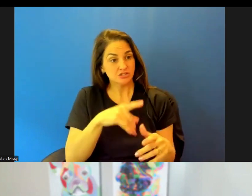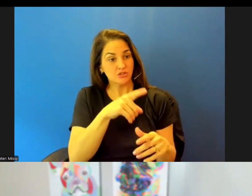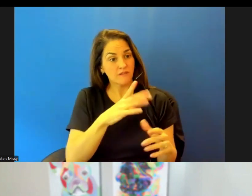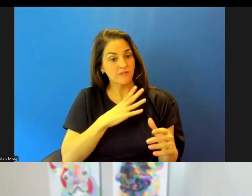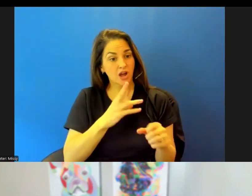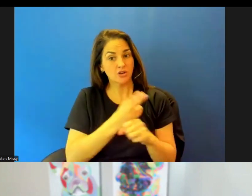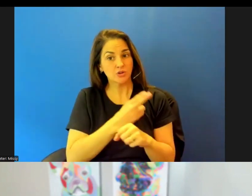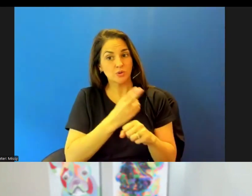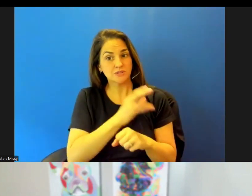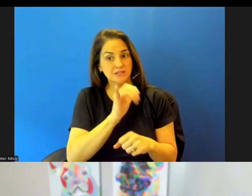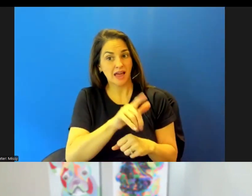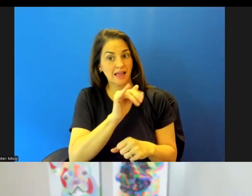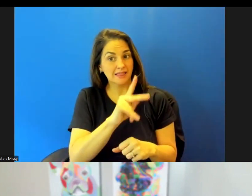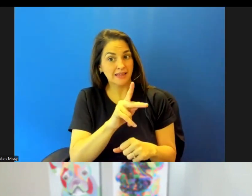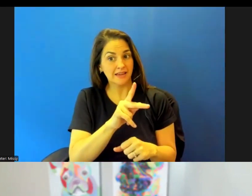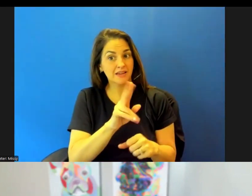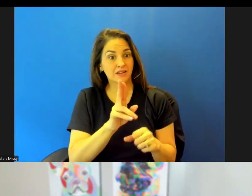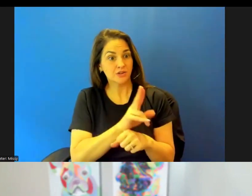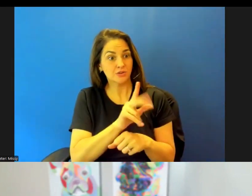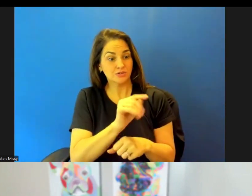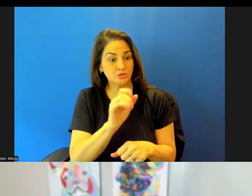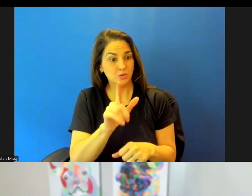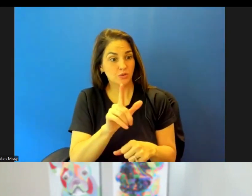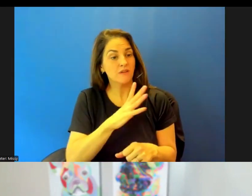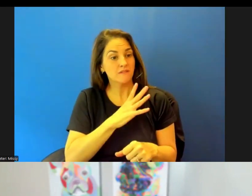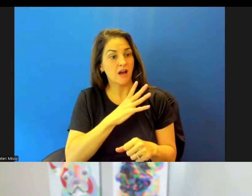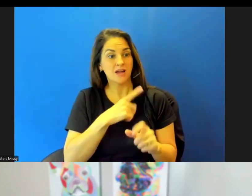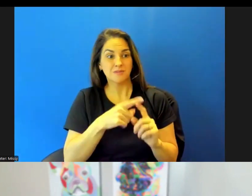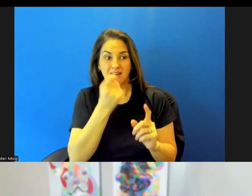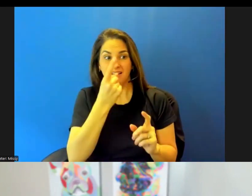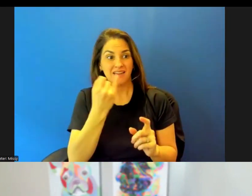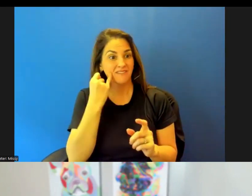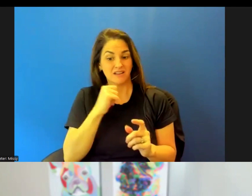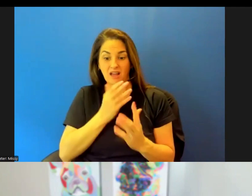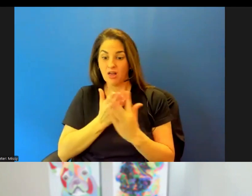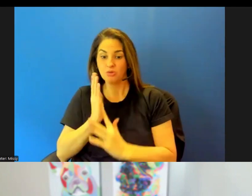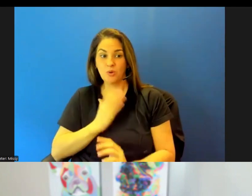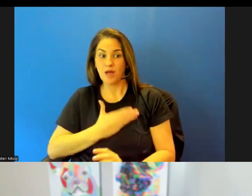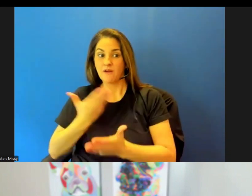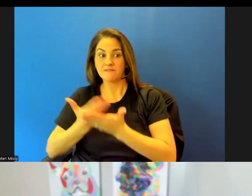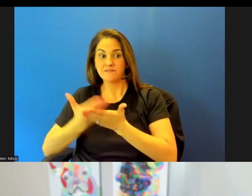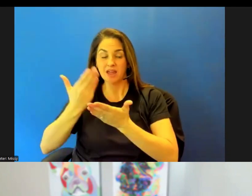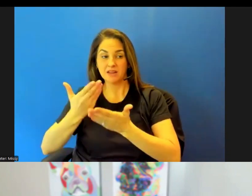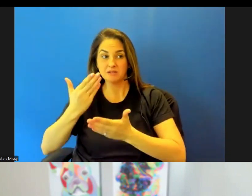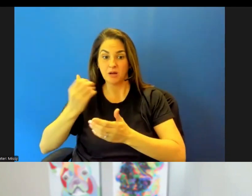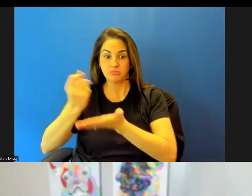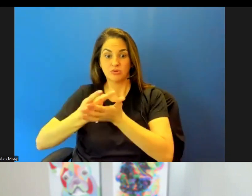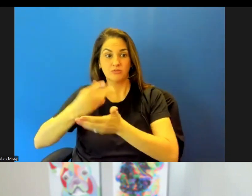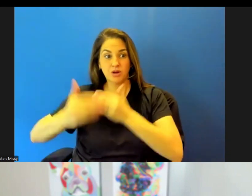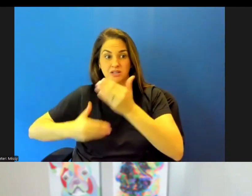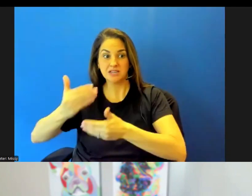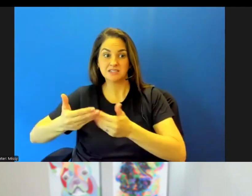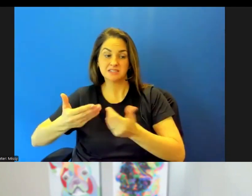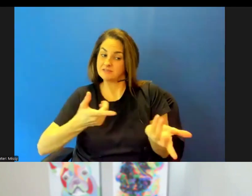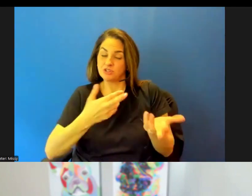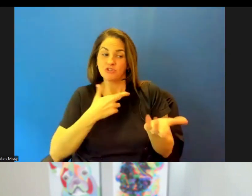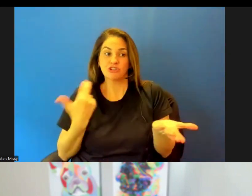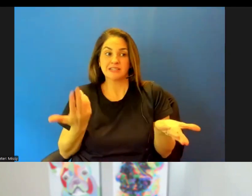it hasn't gone through our vetting process, you're now at risk, and have some of those conversations about why it's not